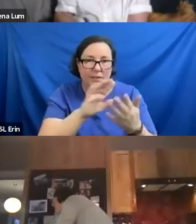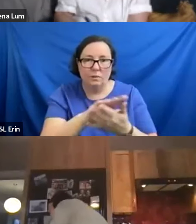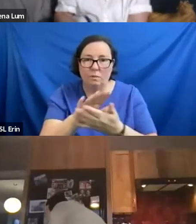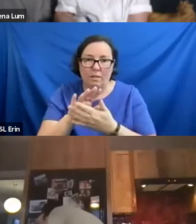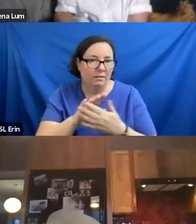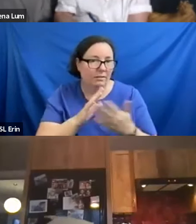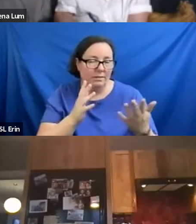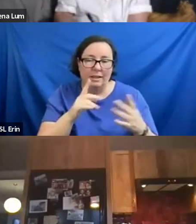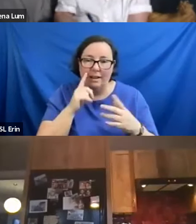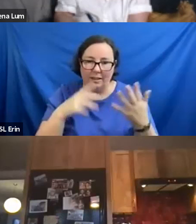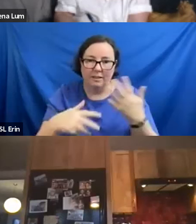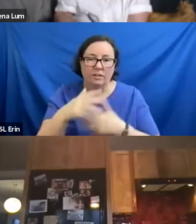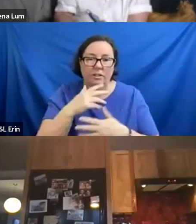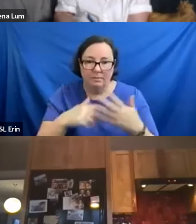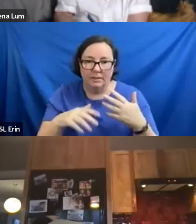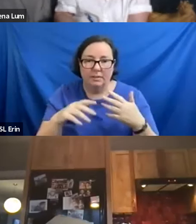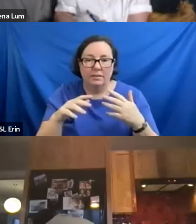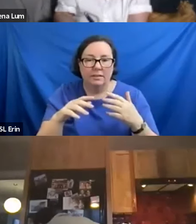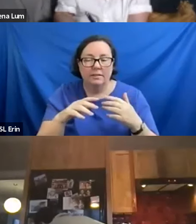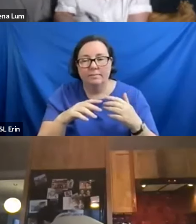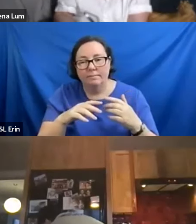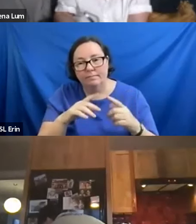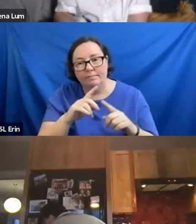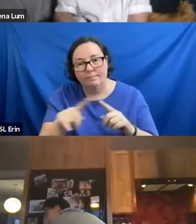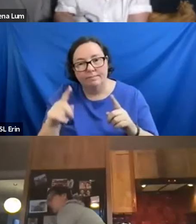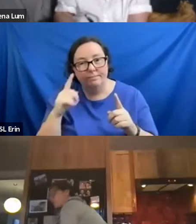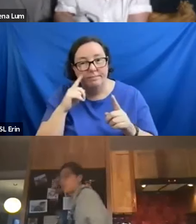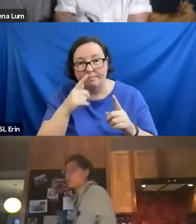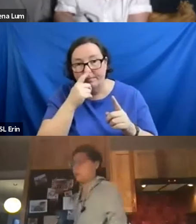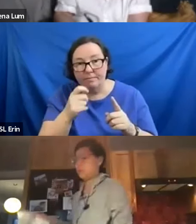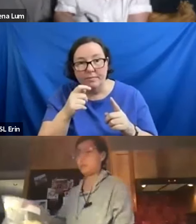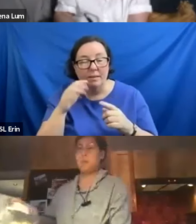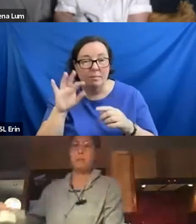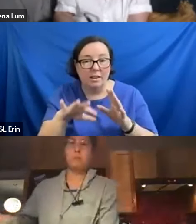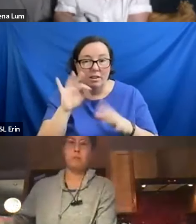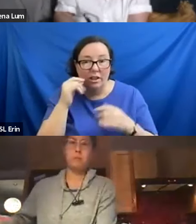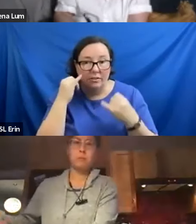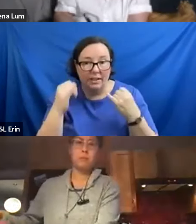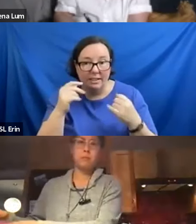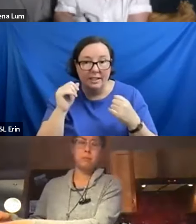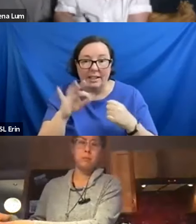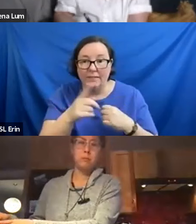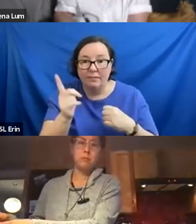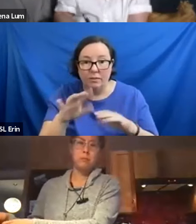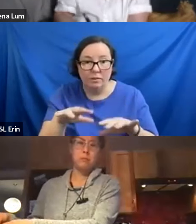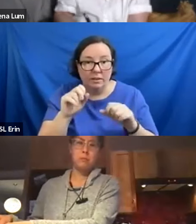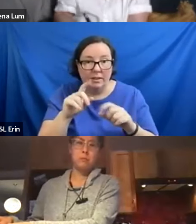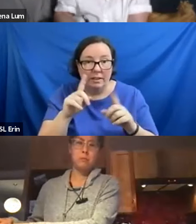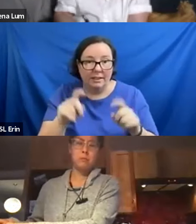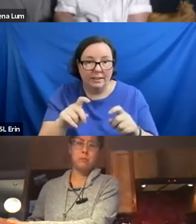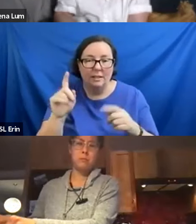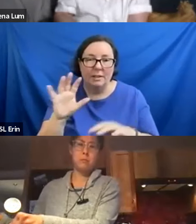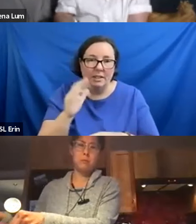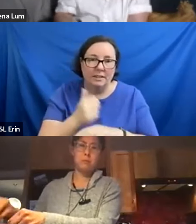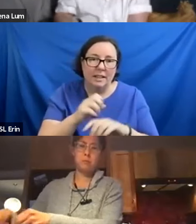think that they should go to schools together and they should be excellent. I'm intrigued by the lottery idea. I think if you're going to have an exam, you need a system to let